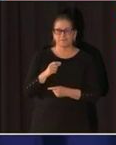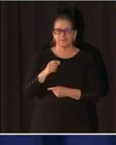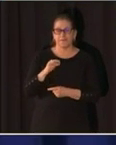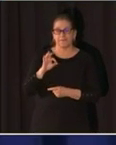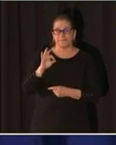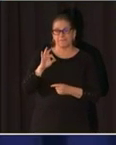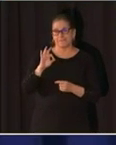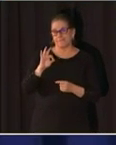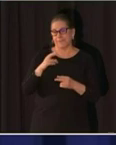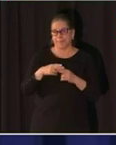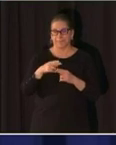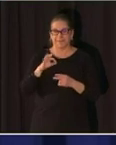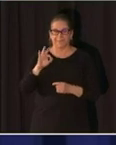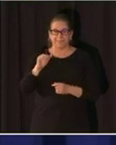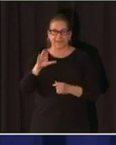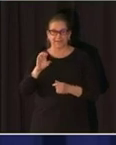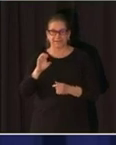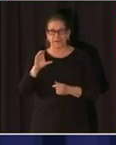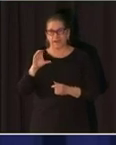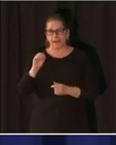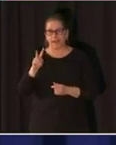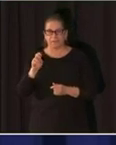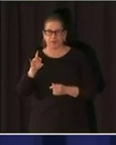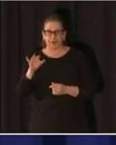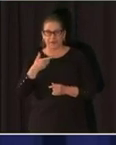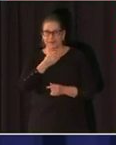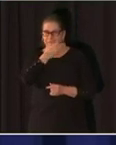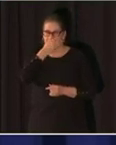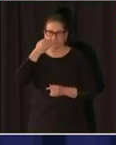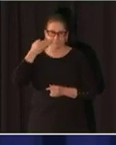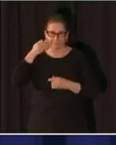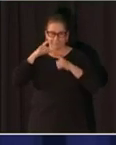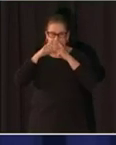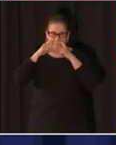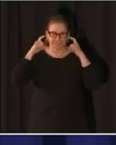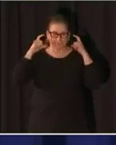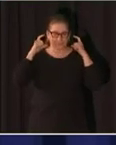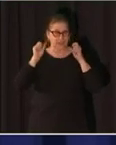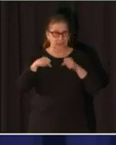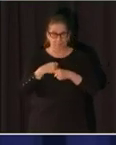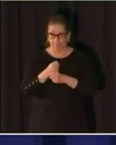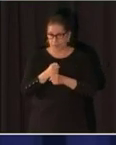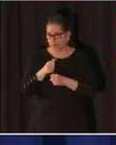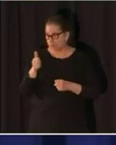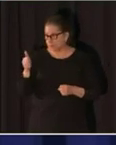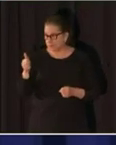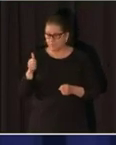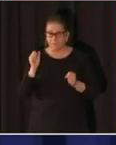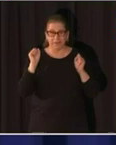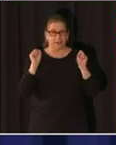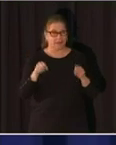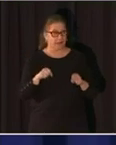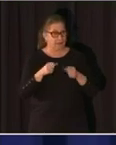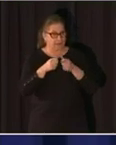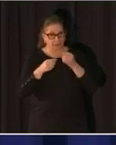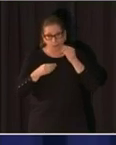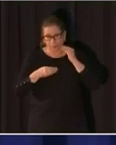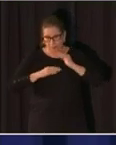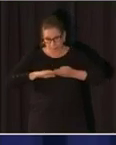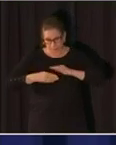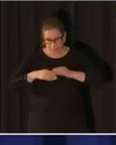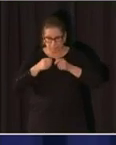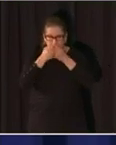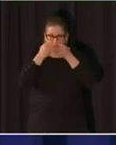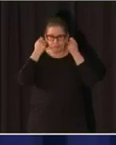homemade. So as the mayor has mentioned, we want to make sure that any businesses who may be denying people entry because they're looking for